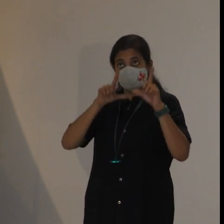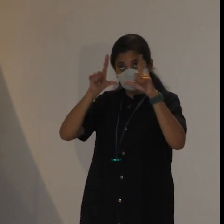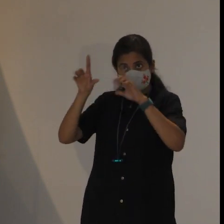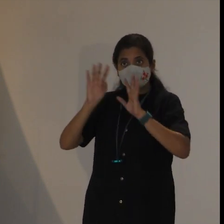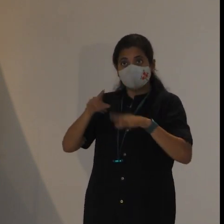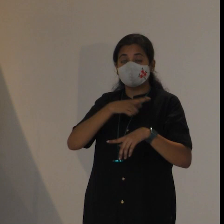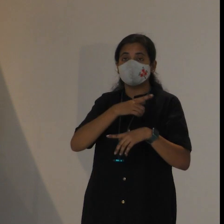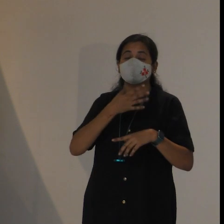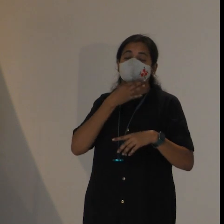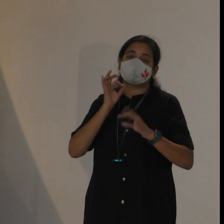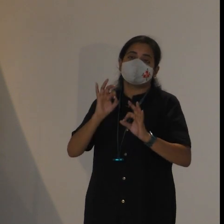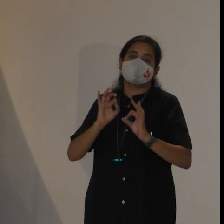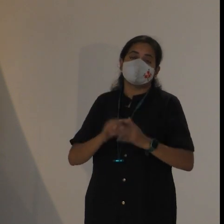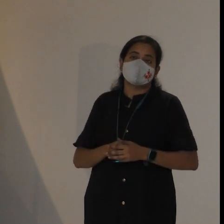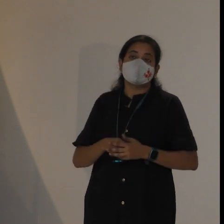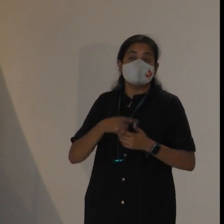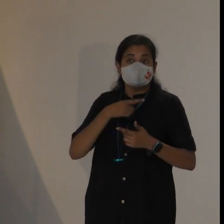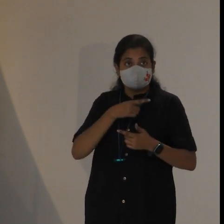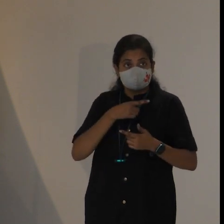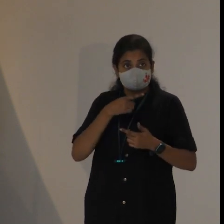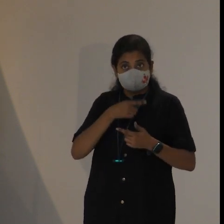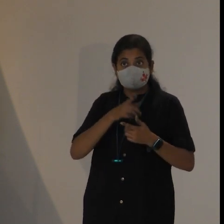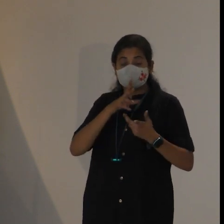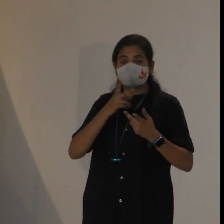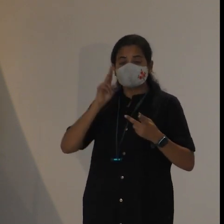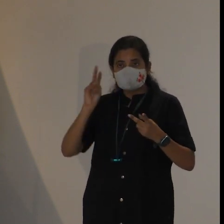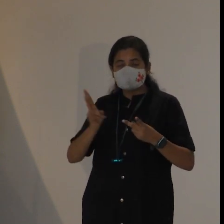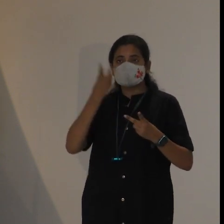actually count his ribs. It was such a